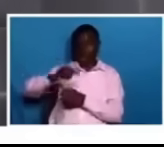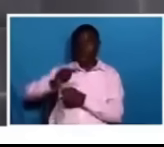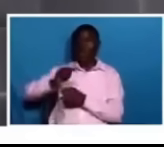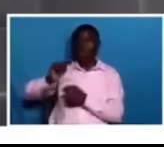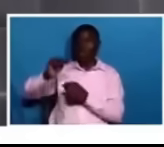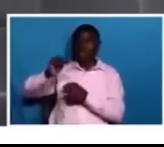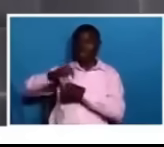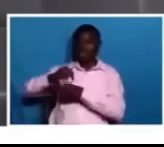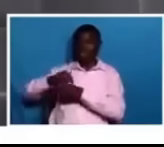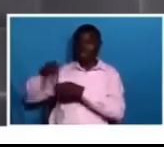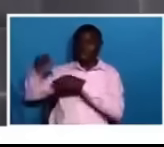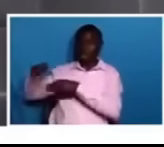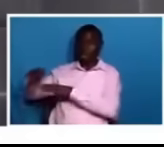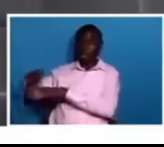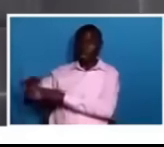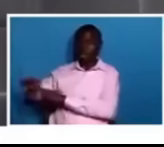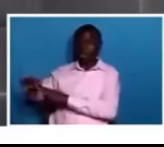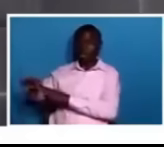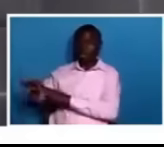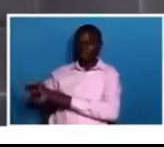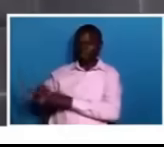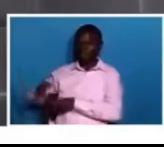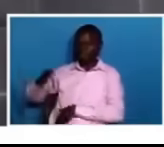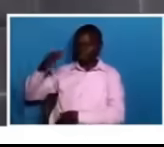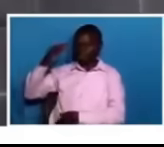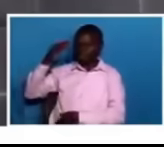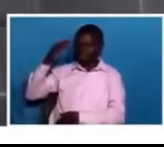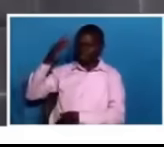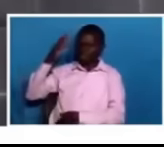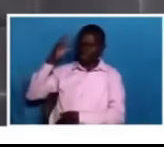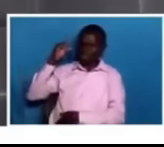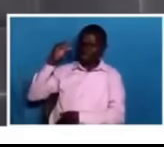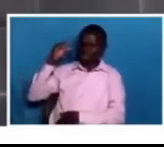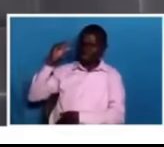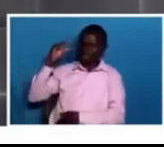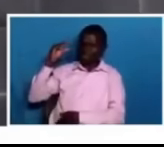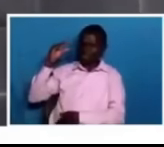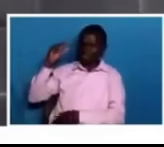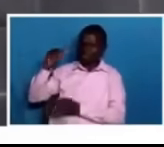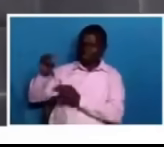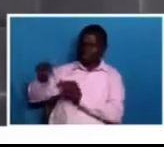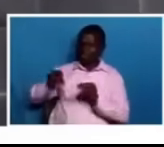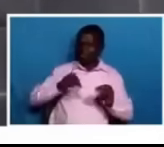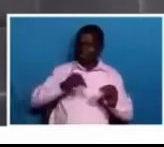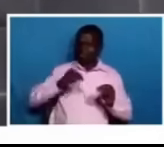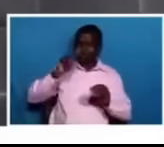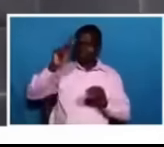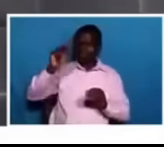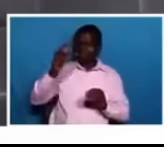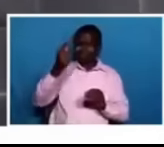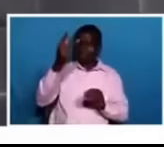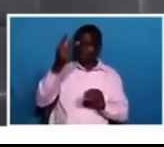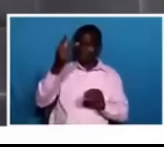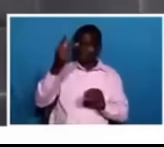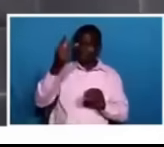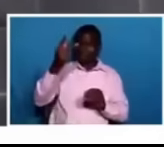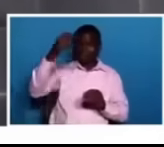away, I hear now you've moved from Kenya Power and Lightning to Kenya Power and